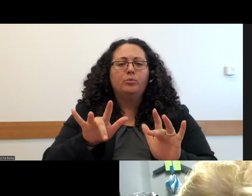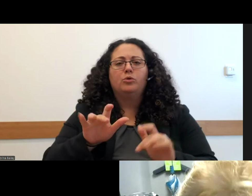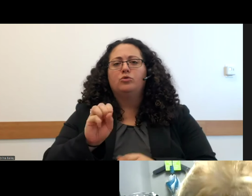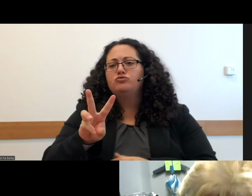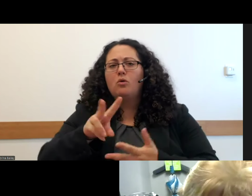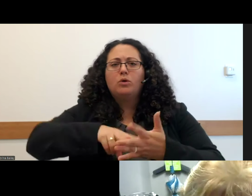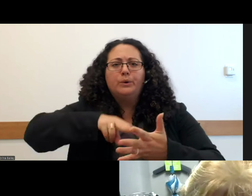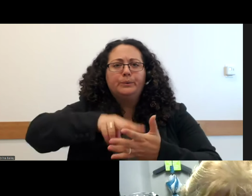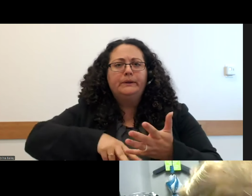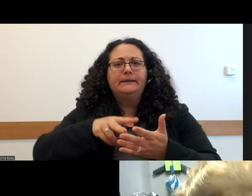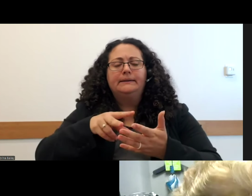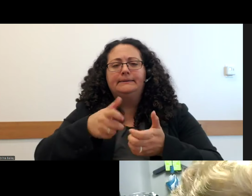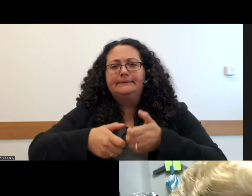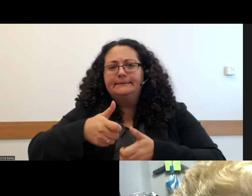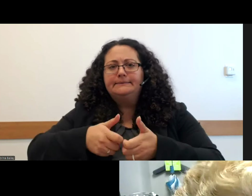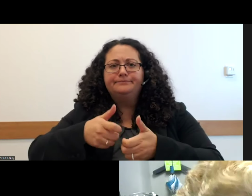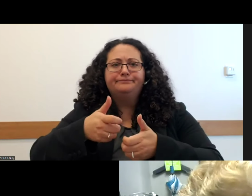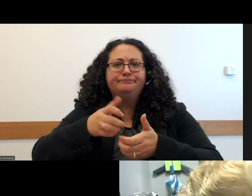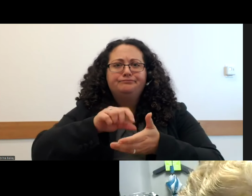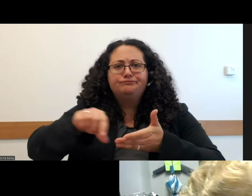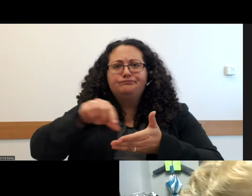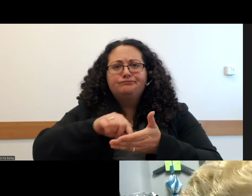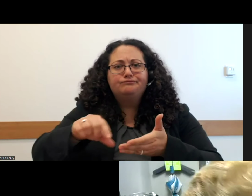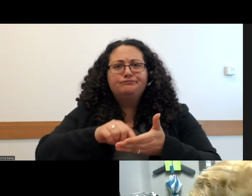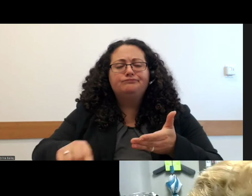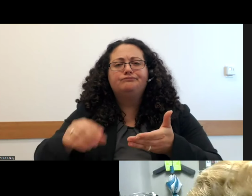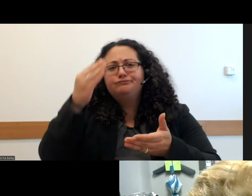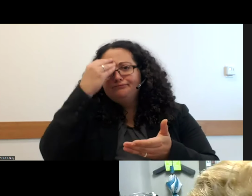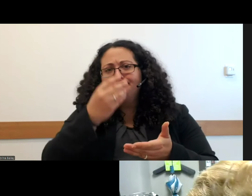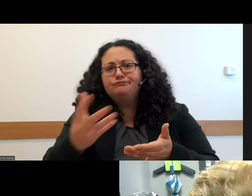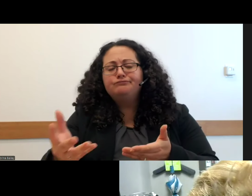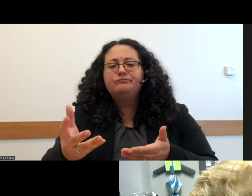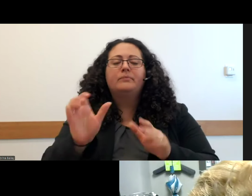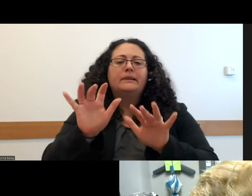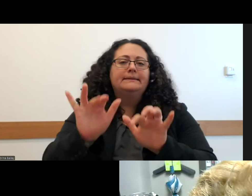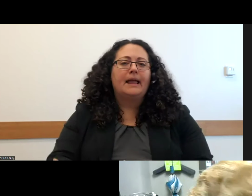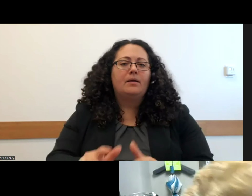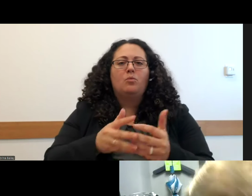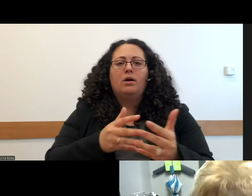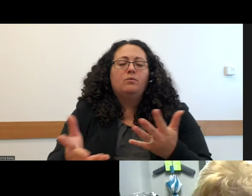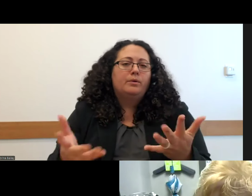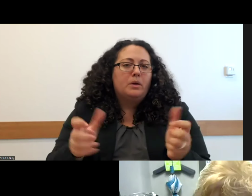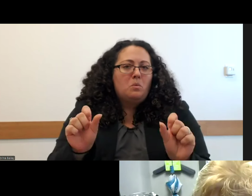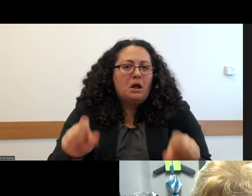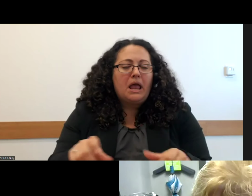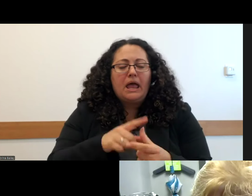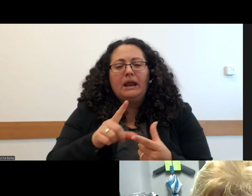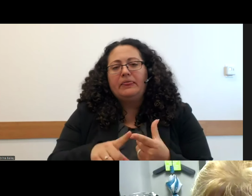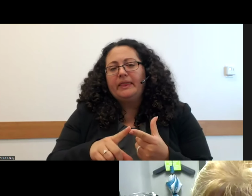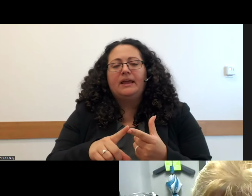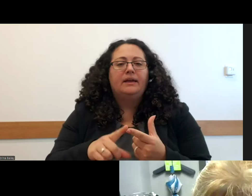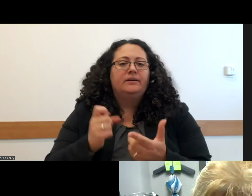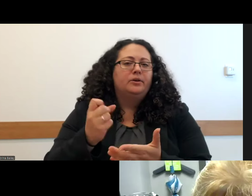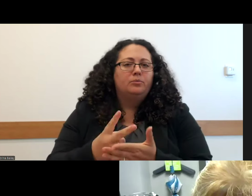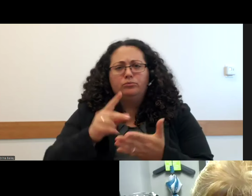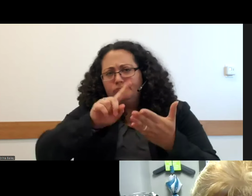text out loud to them. And so then they can type in whatever they want and, you know, approve it